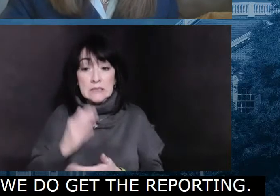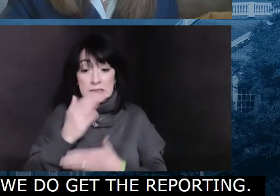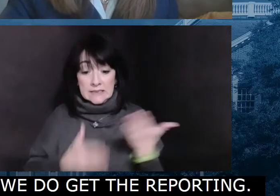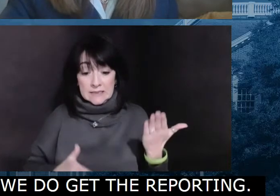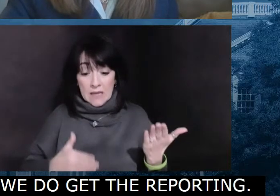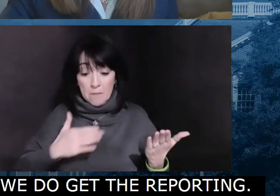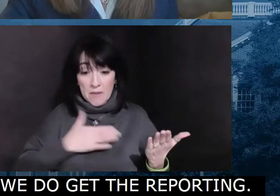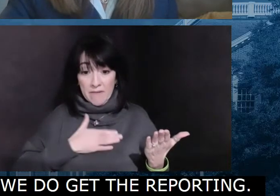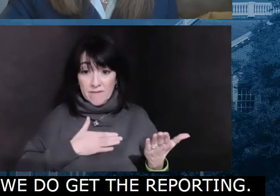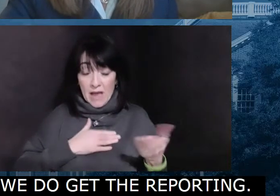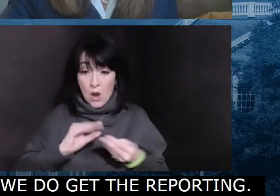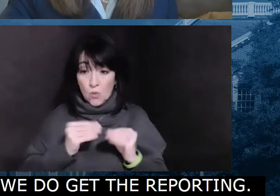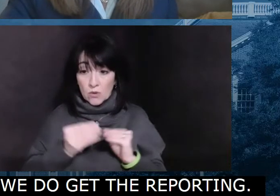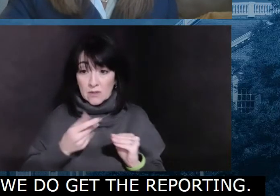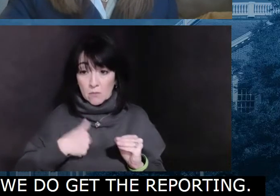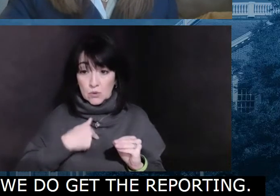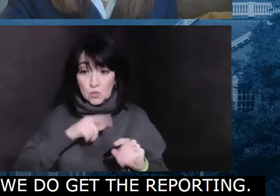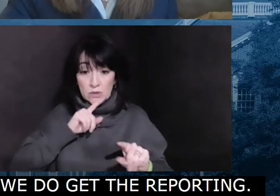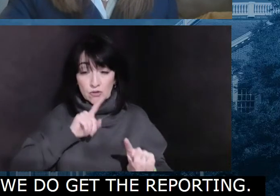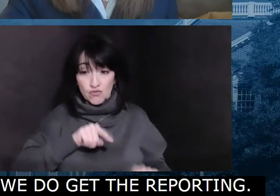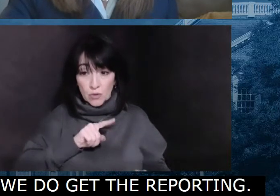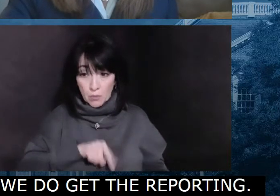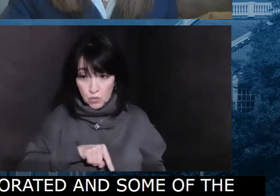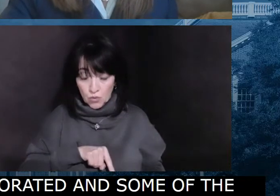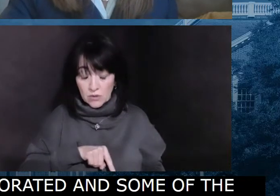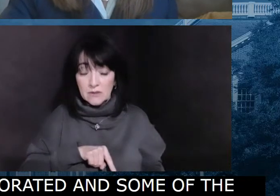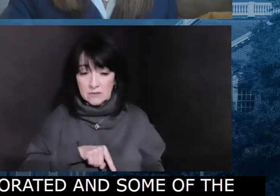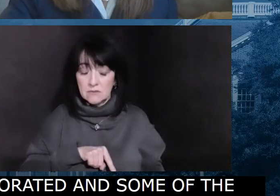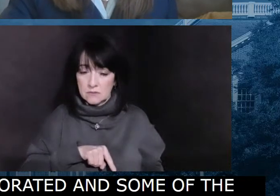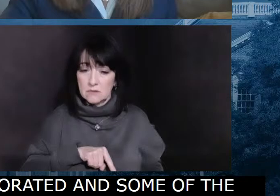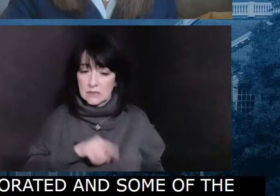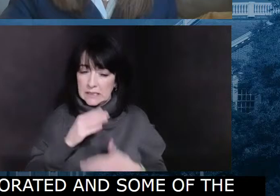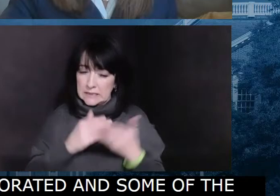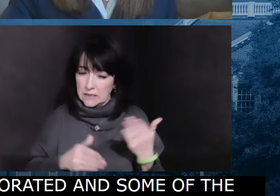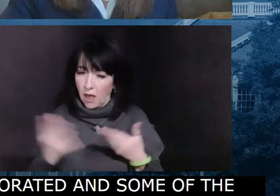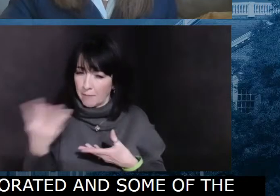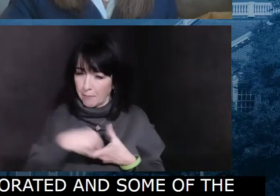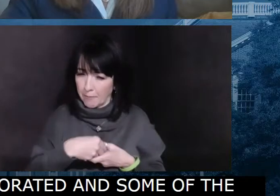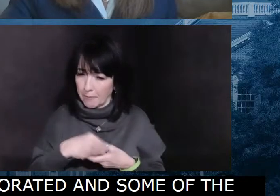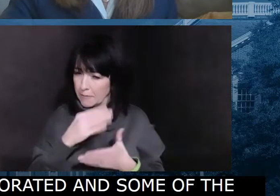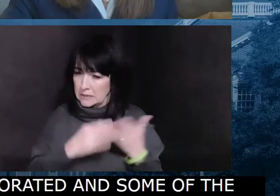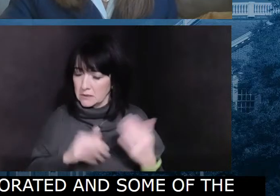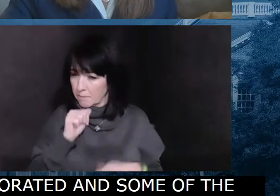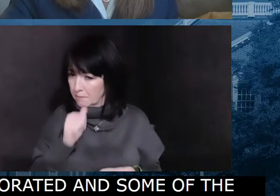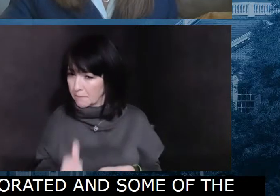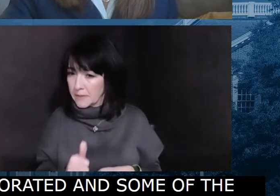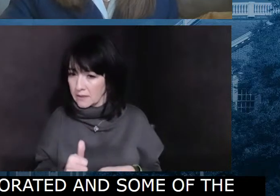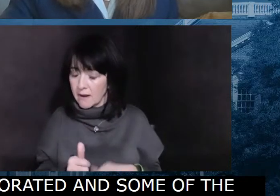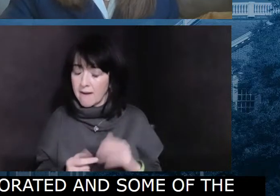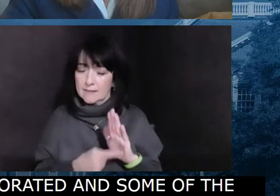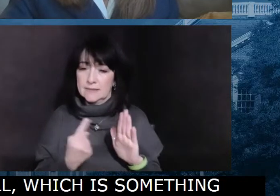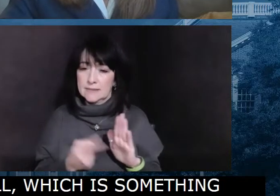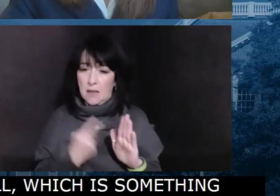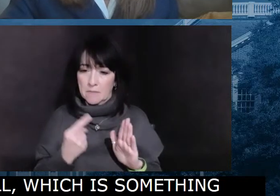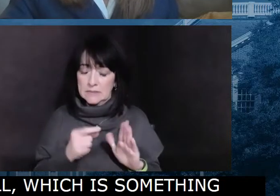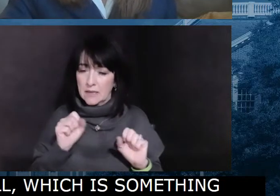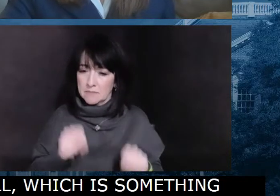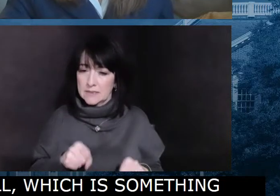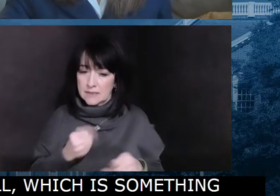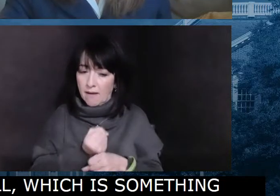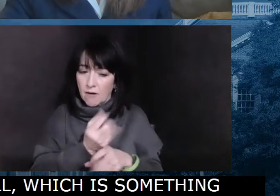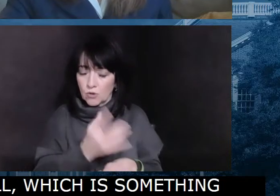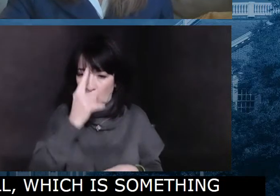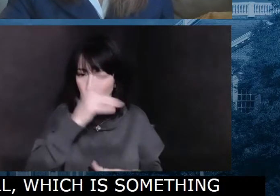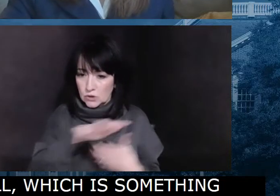not all, which is something that can make those numbers a little bit misleading or confusing. But that's something that's a